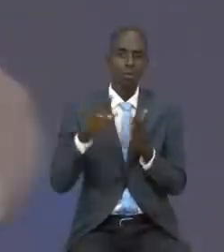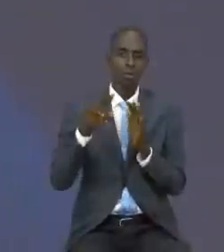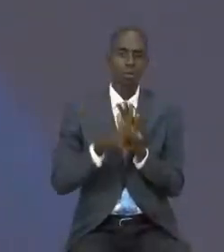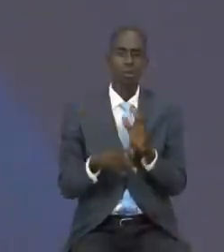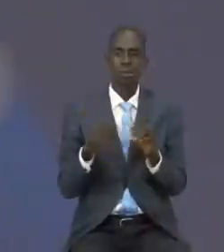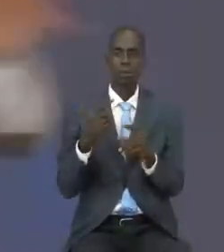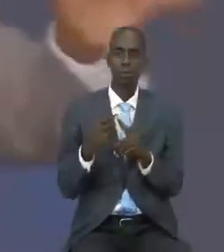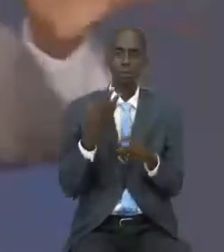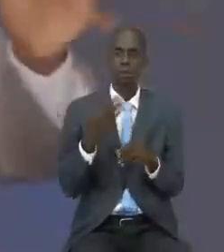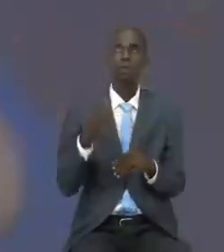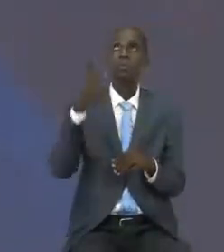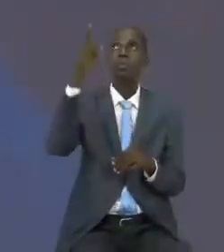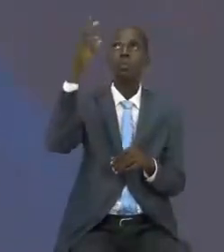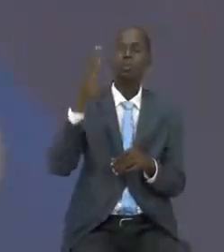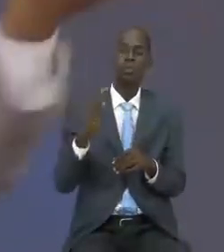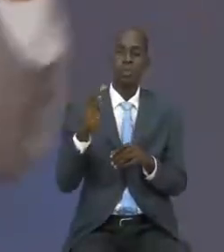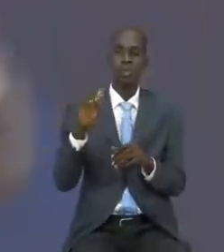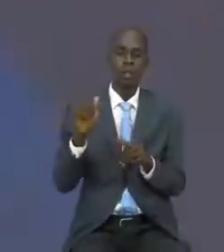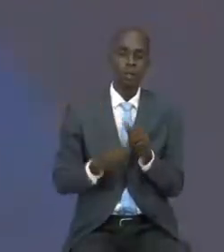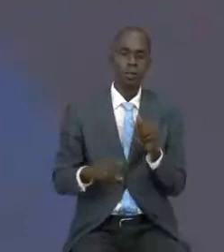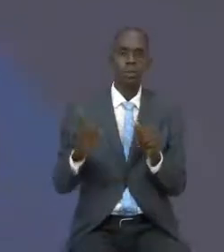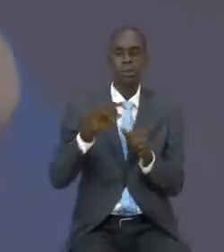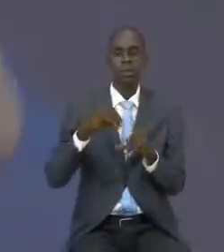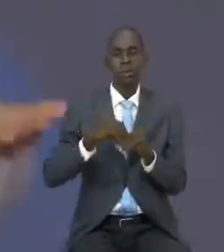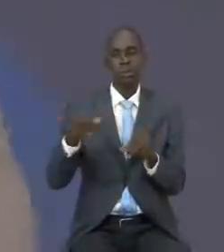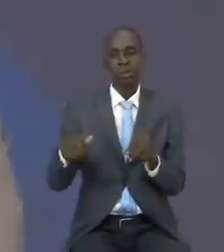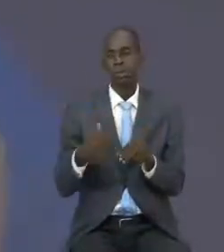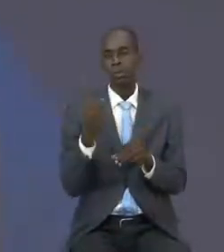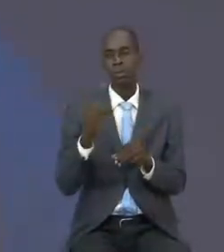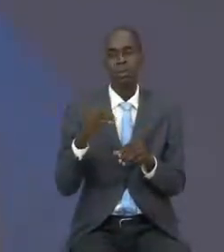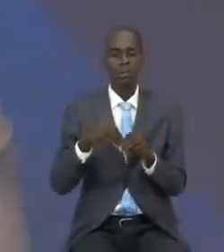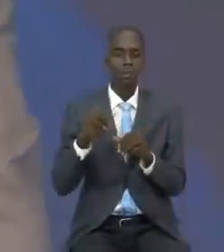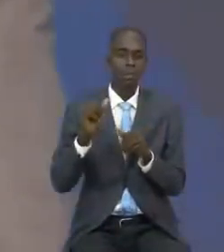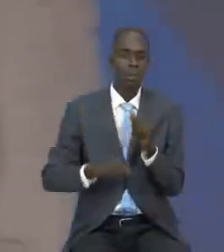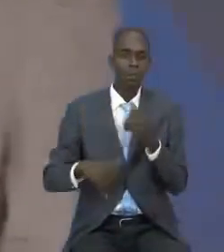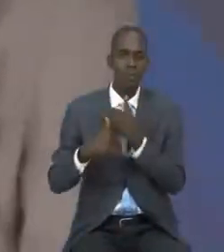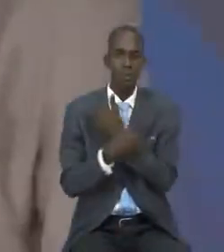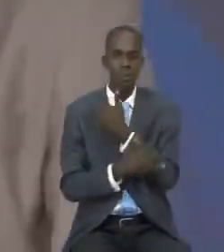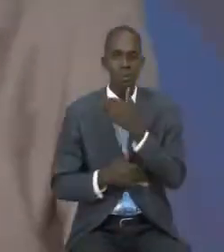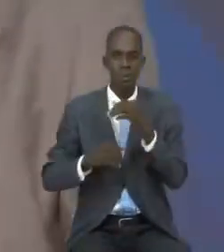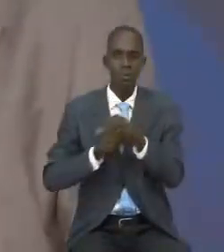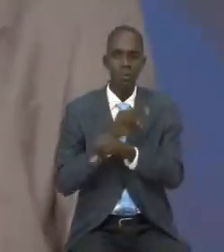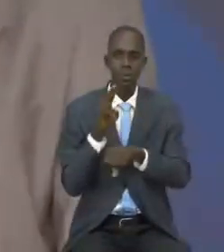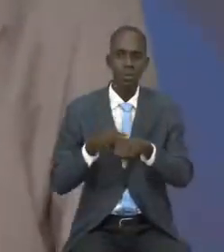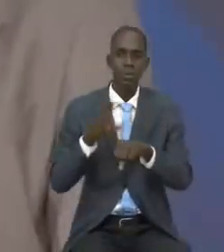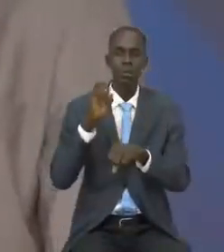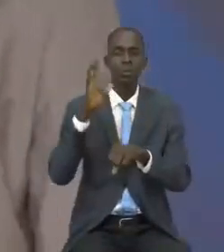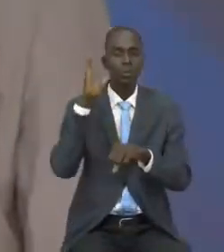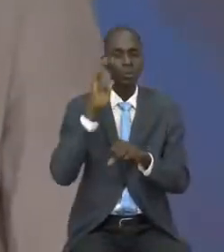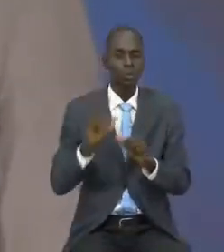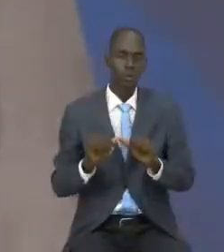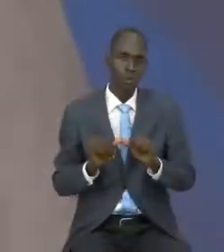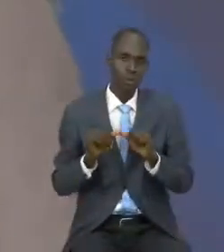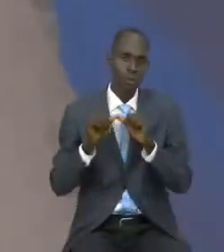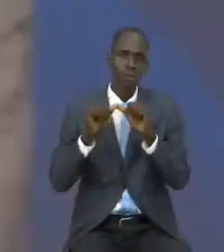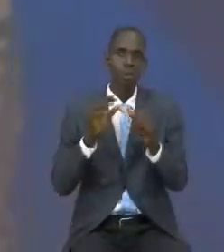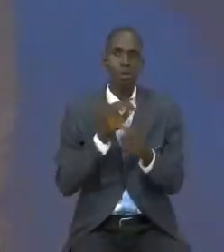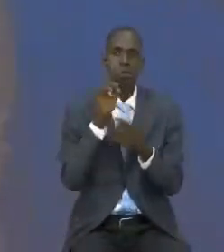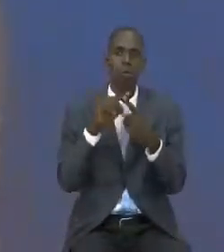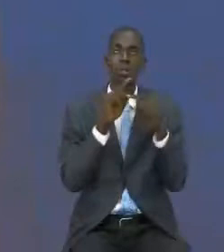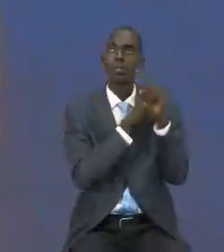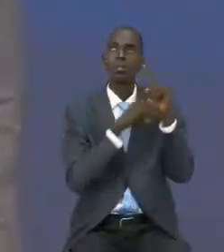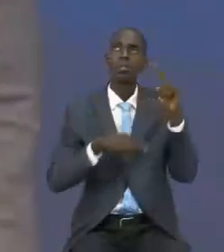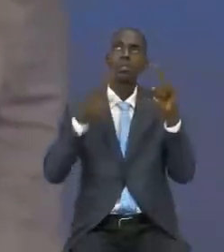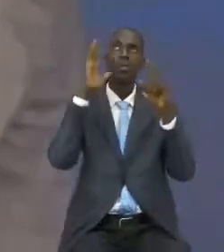of God everywhere, in every country, in every nation, will be going on. And when the Lord shall come,